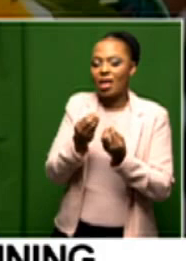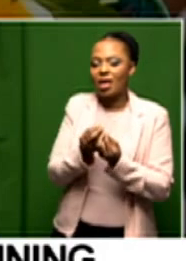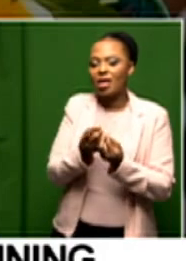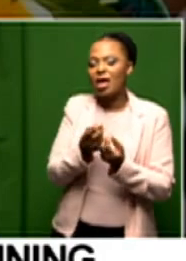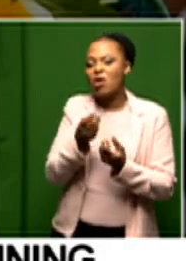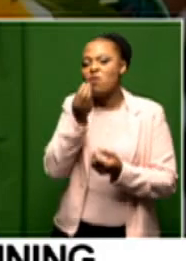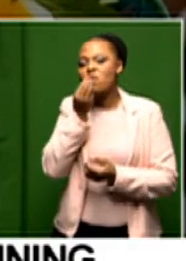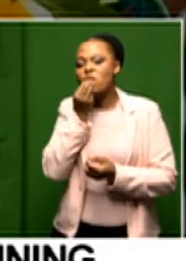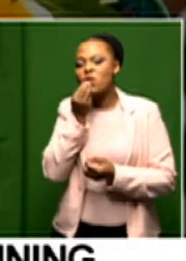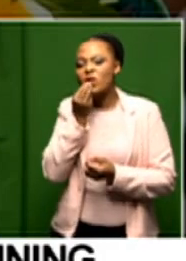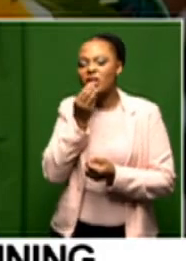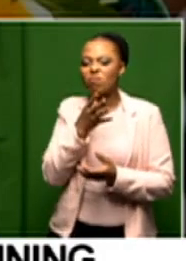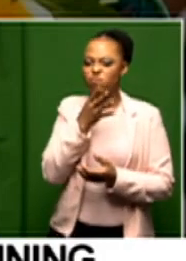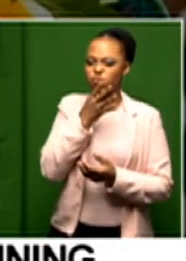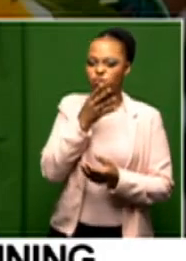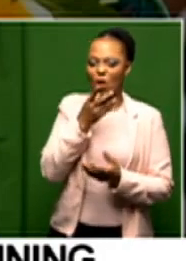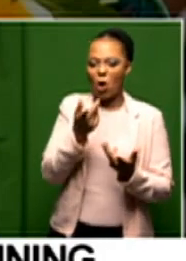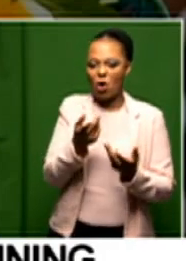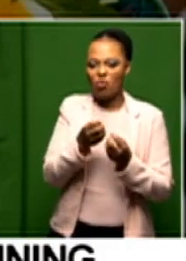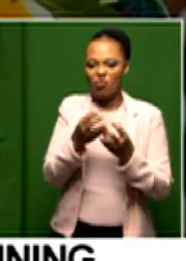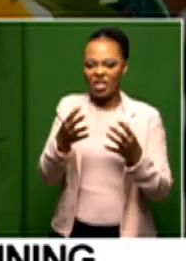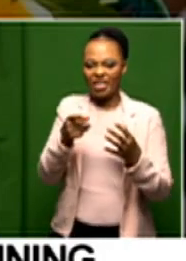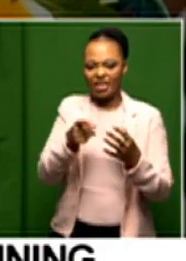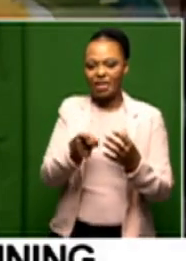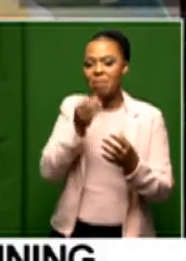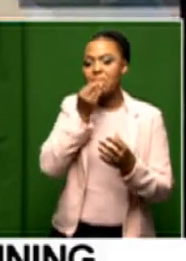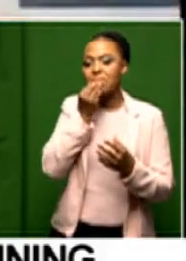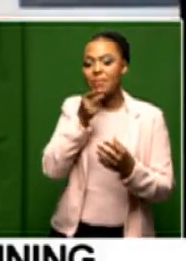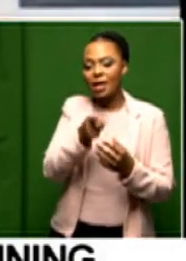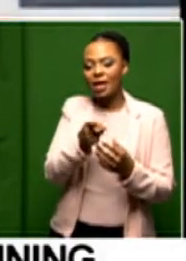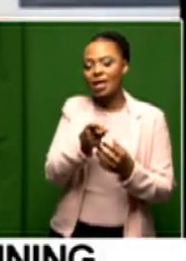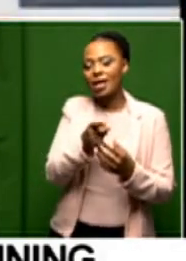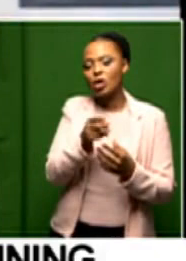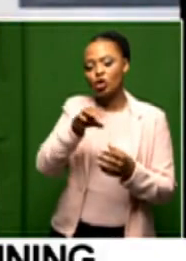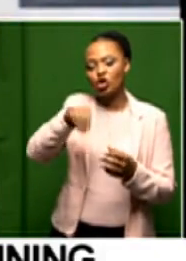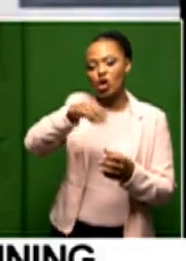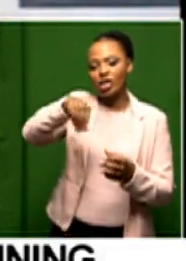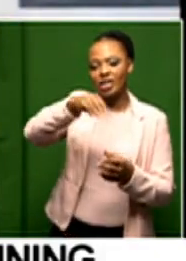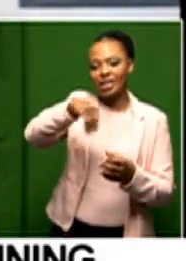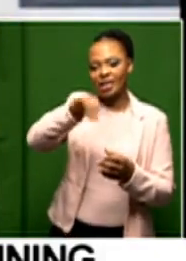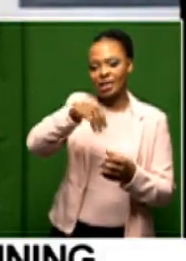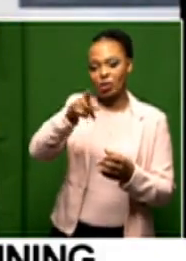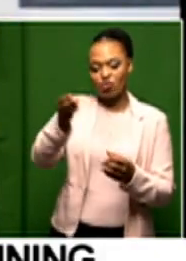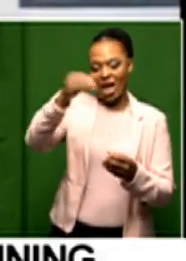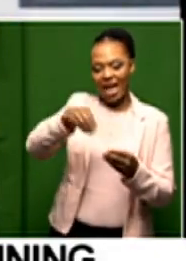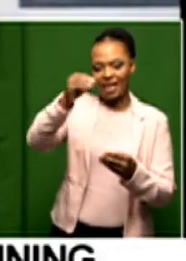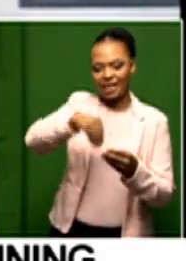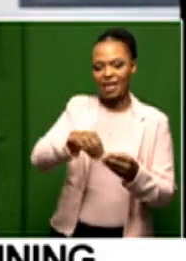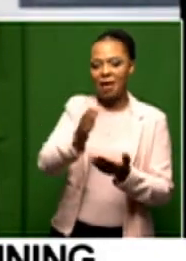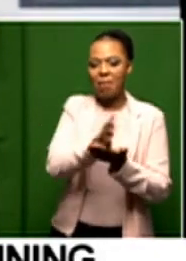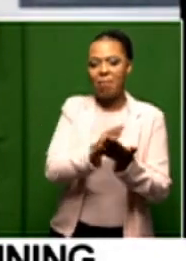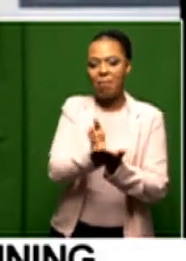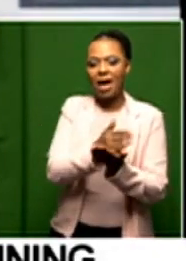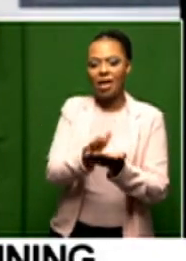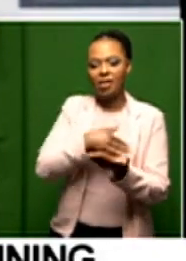not necessarily the chicken or the meat itself or the food itself, but it is the sauces that we add to it. It is the butter, it is the